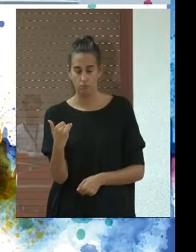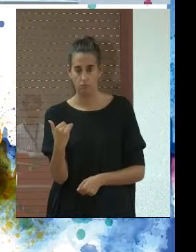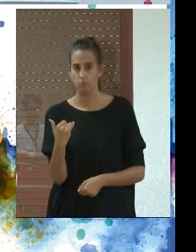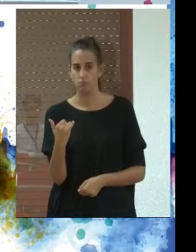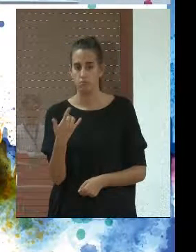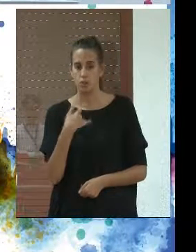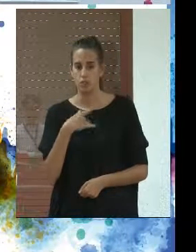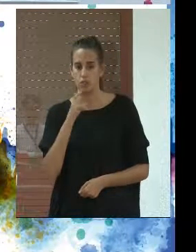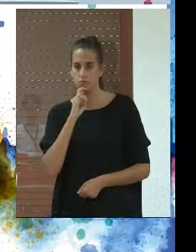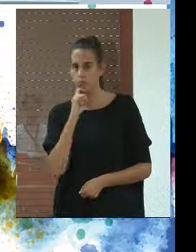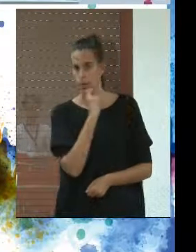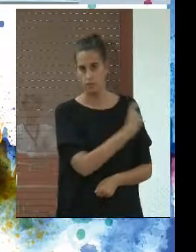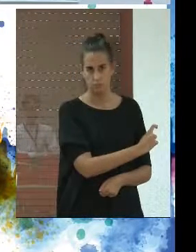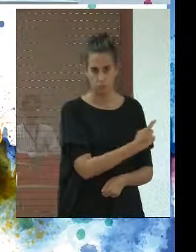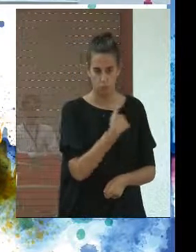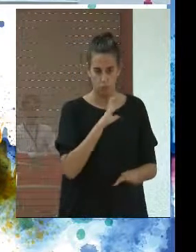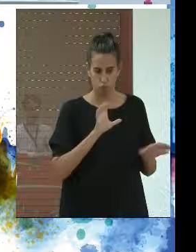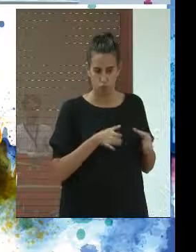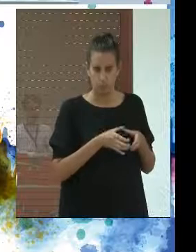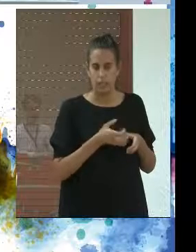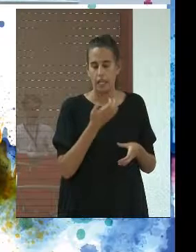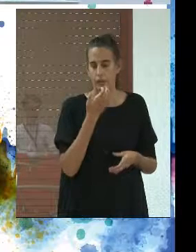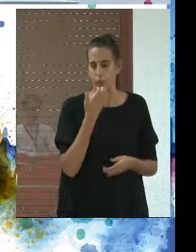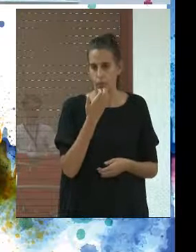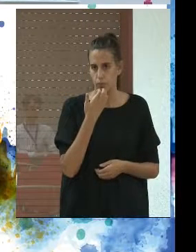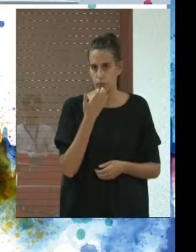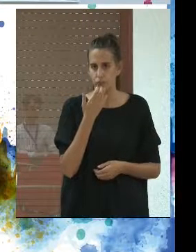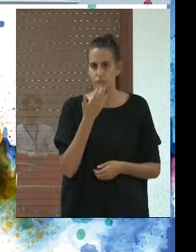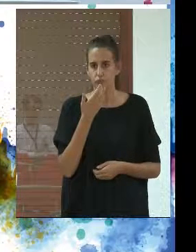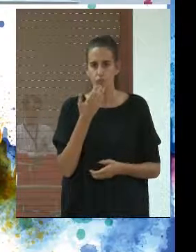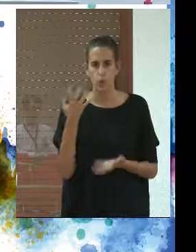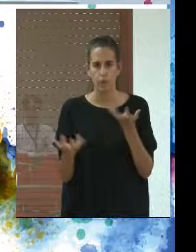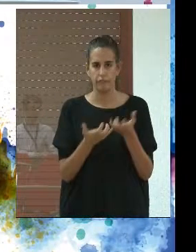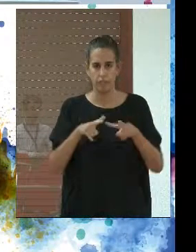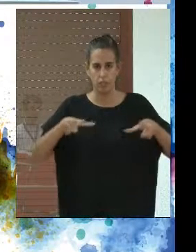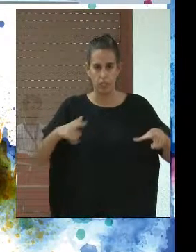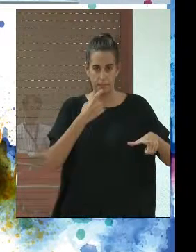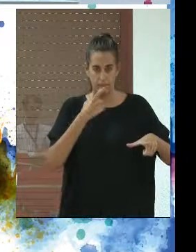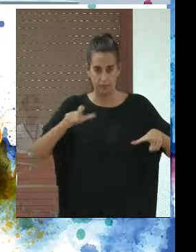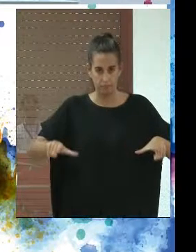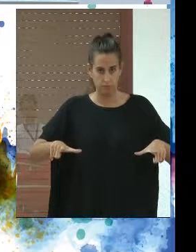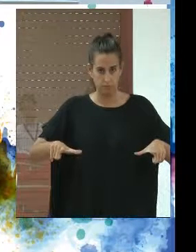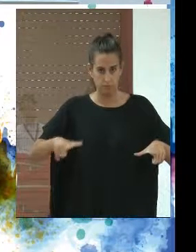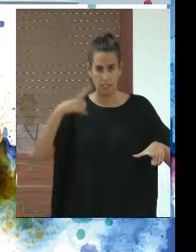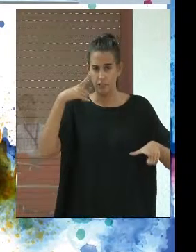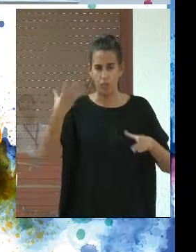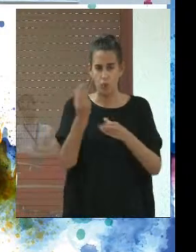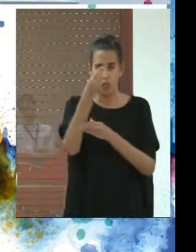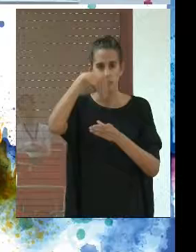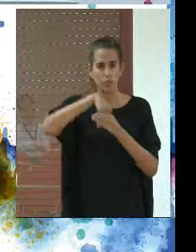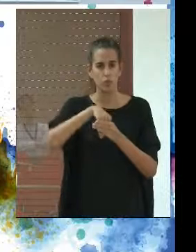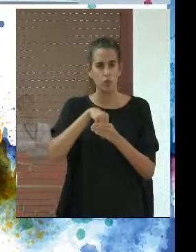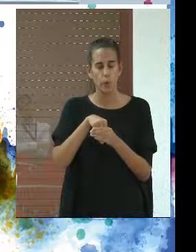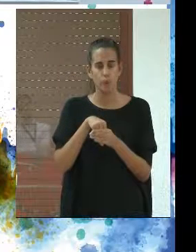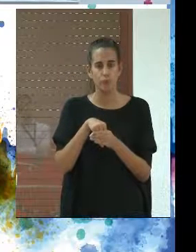people, detect a need, and they tell us. This could be, for instance, ceramic